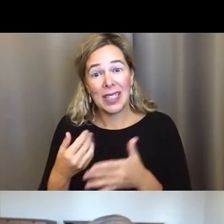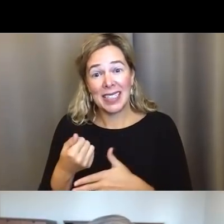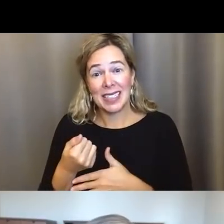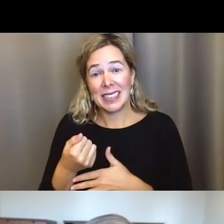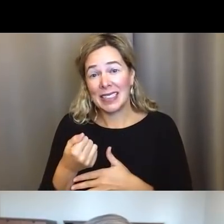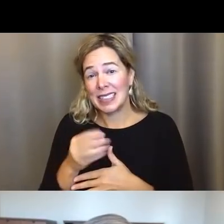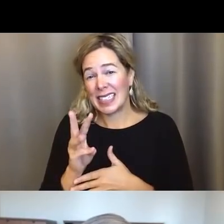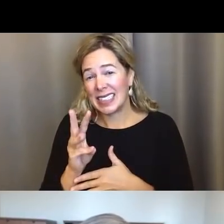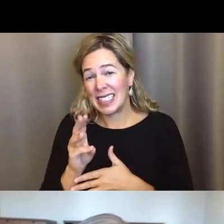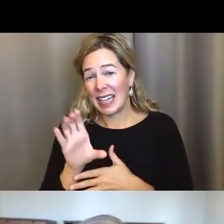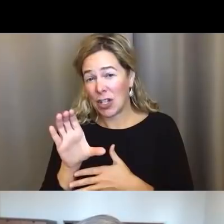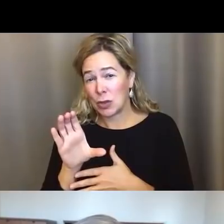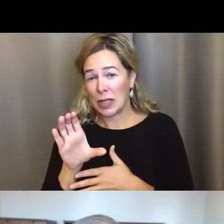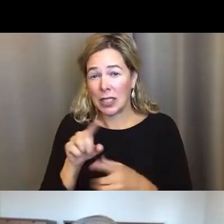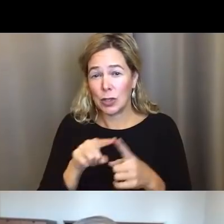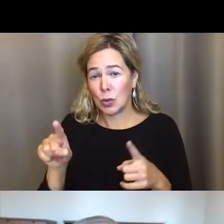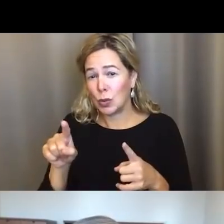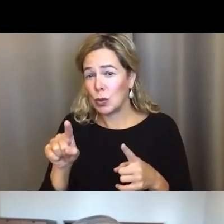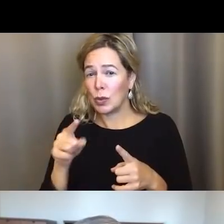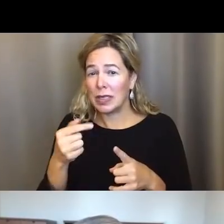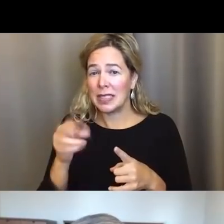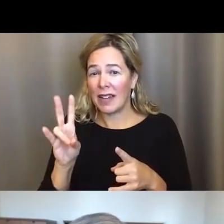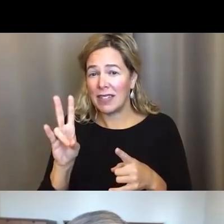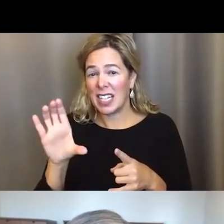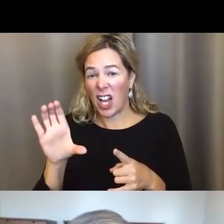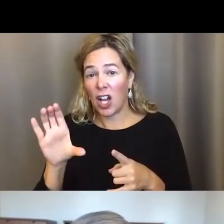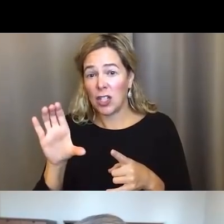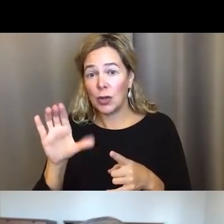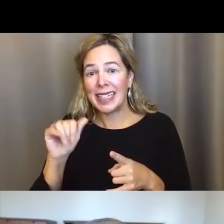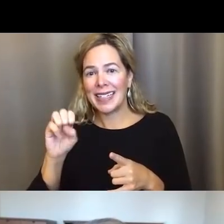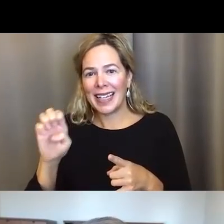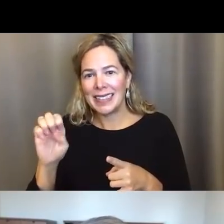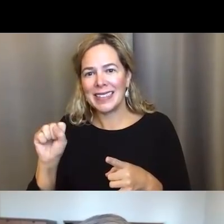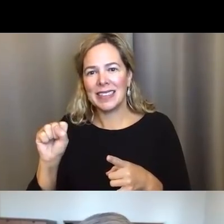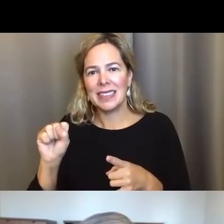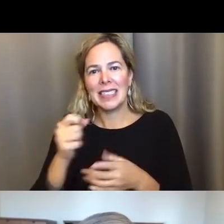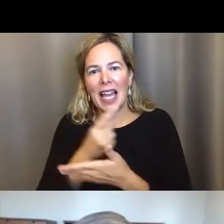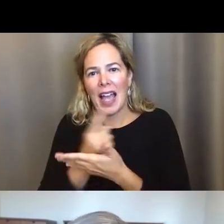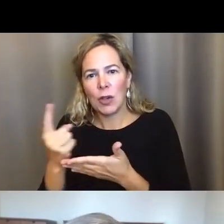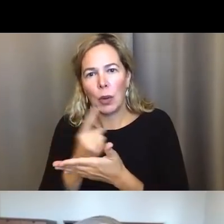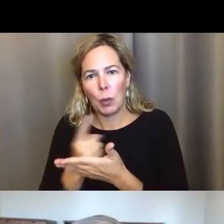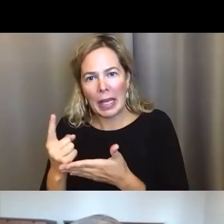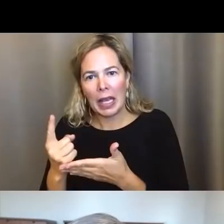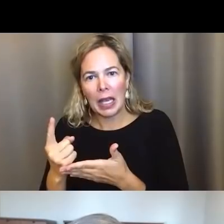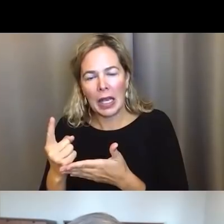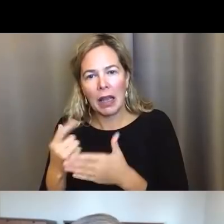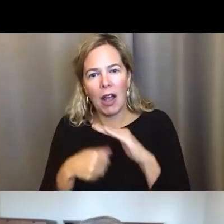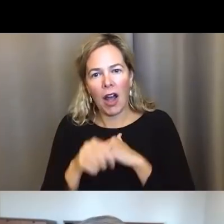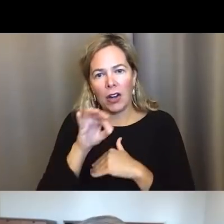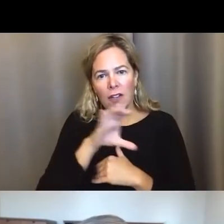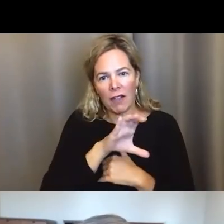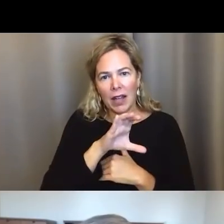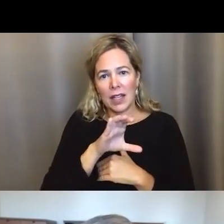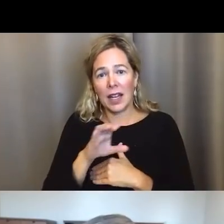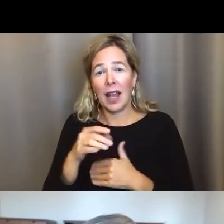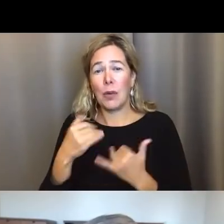to 1,700 cases a week from the faculty, and we still have 4,100 of those